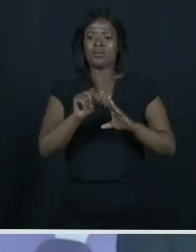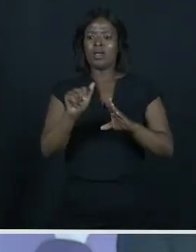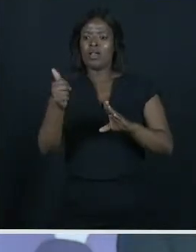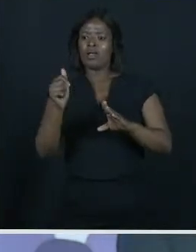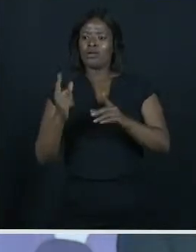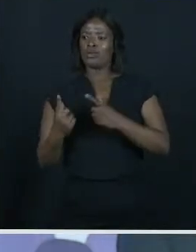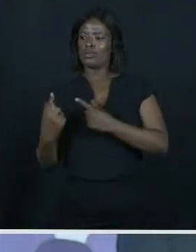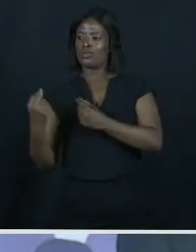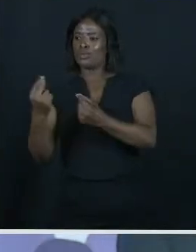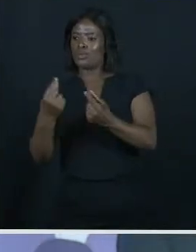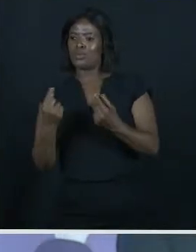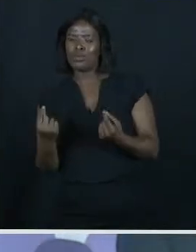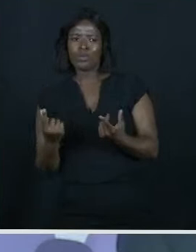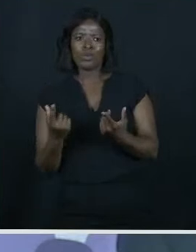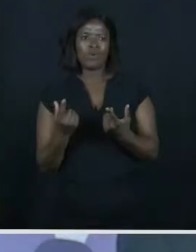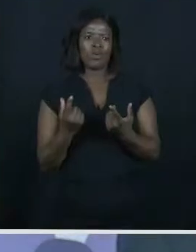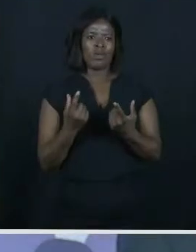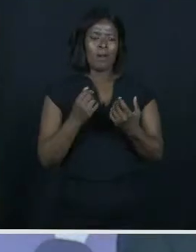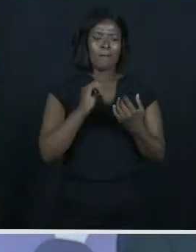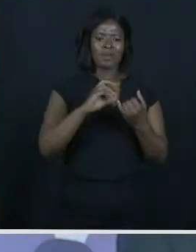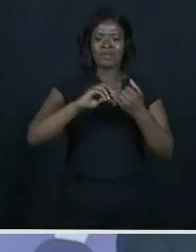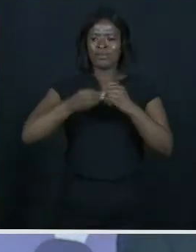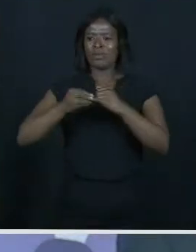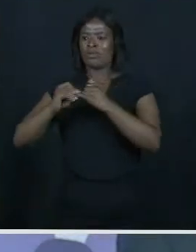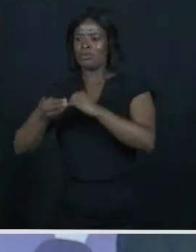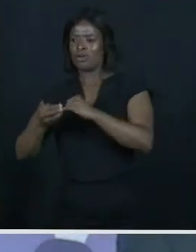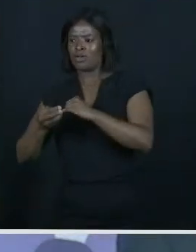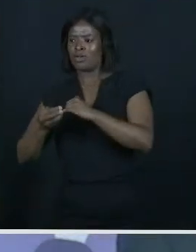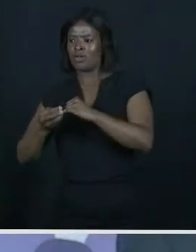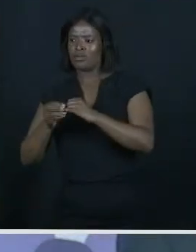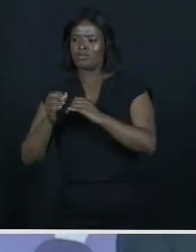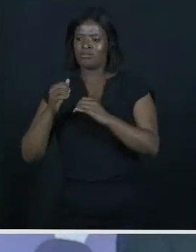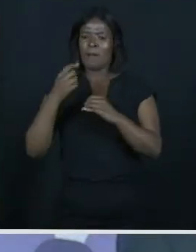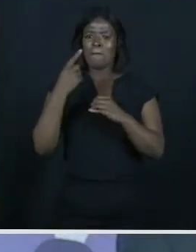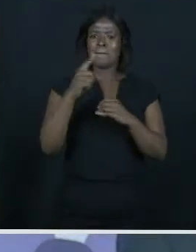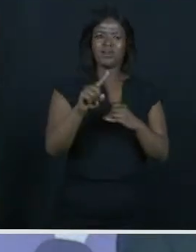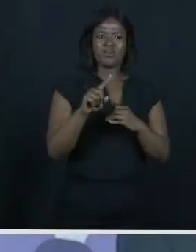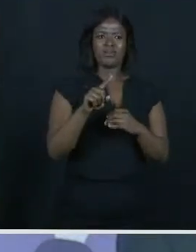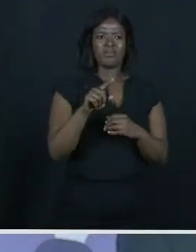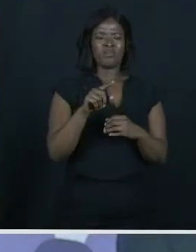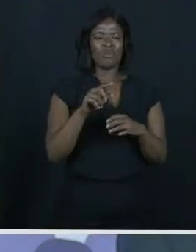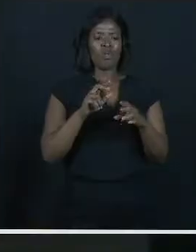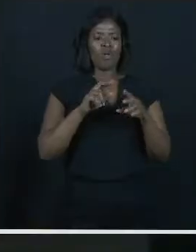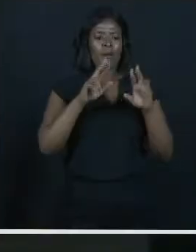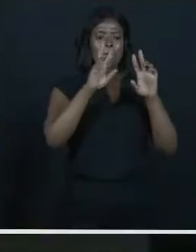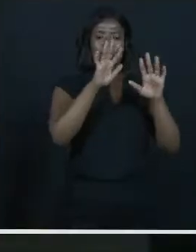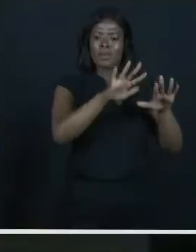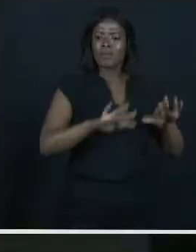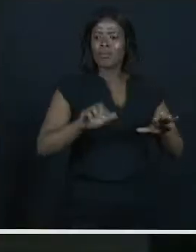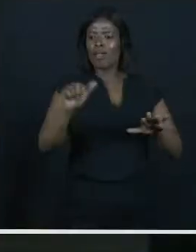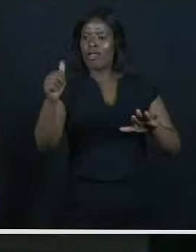be tribalistic, be against tribalism, but you're xenophobic.